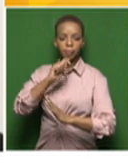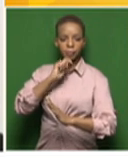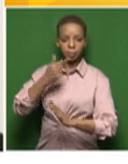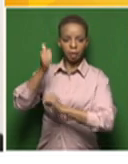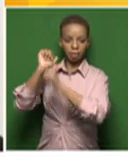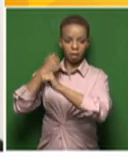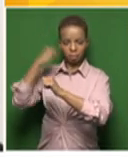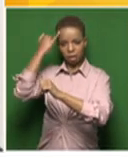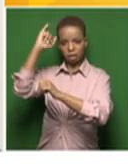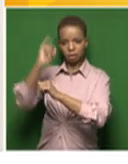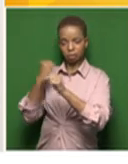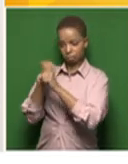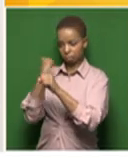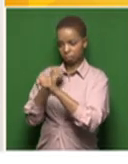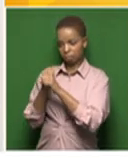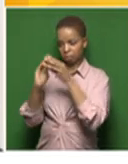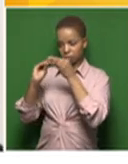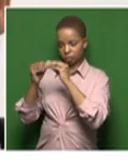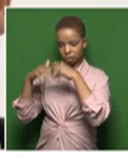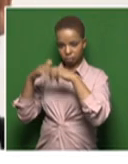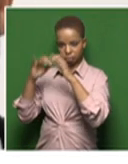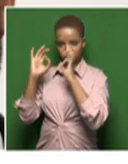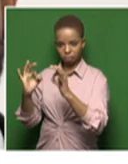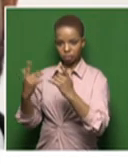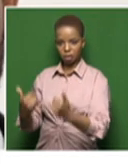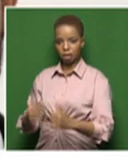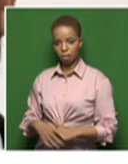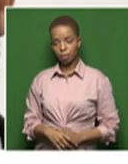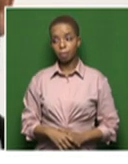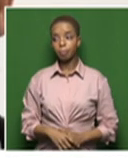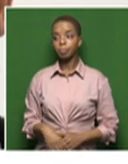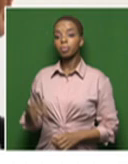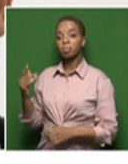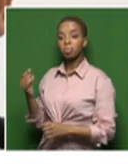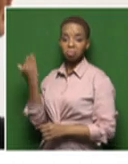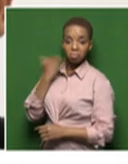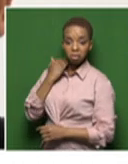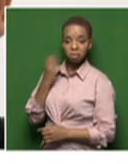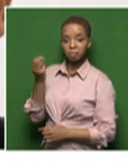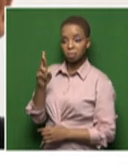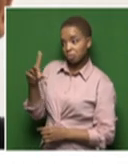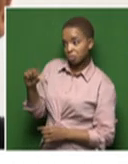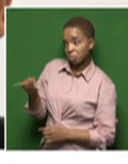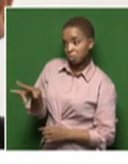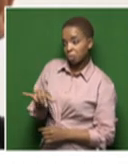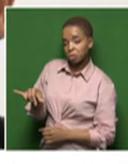and make a product out of it. And how affordable will this system be for organizations who would like to use it?